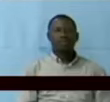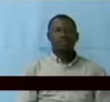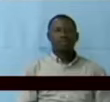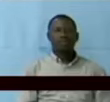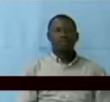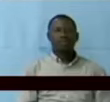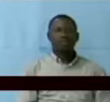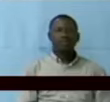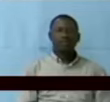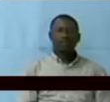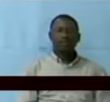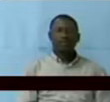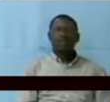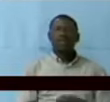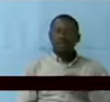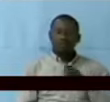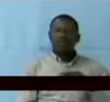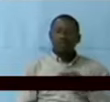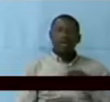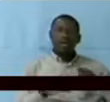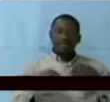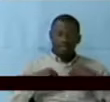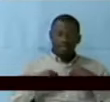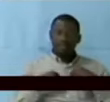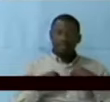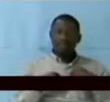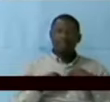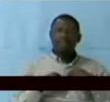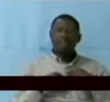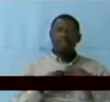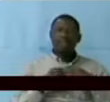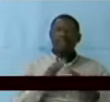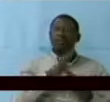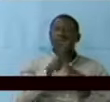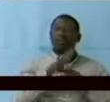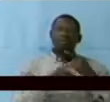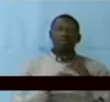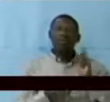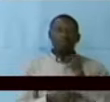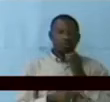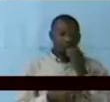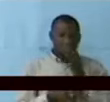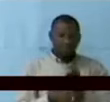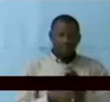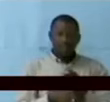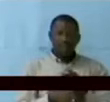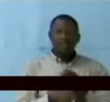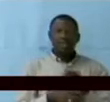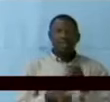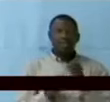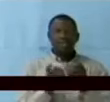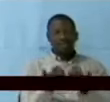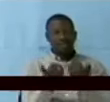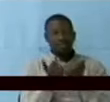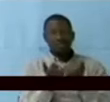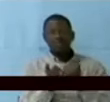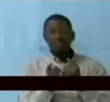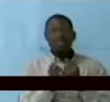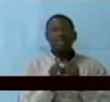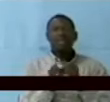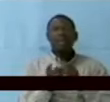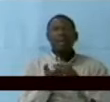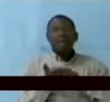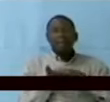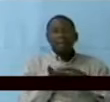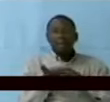appreciate the import of what you have just said, perhaps give us a brief background into the case. What was